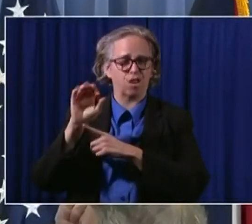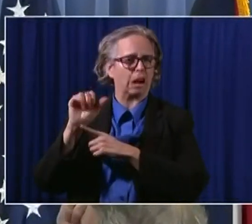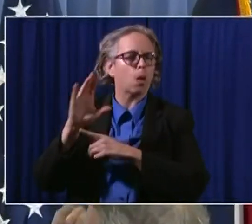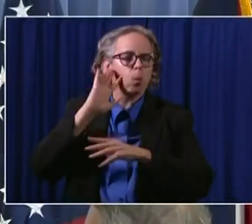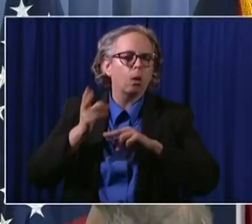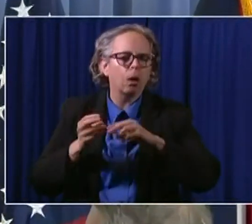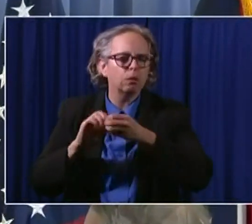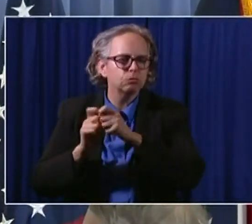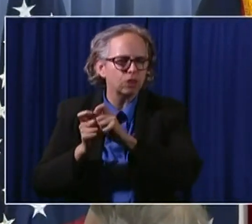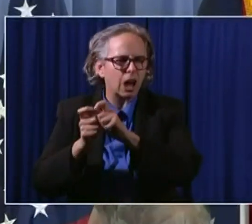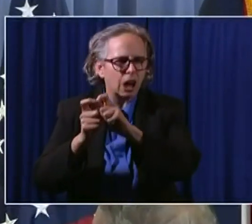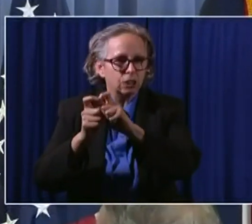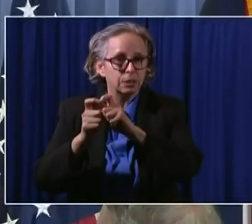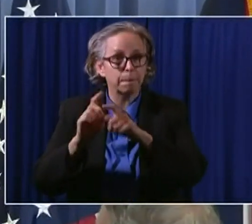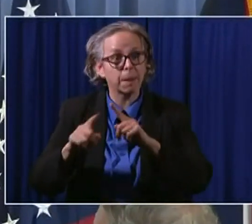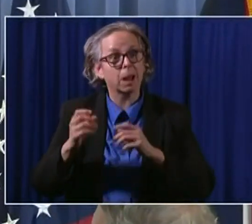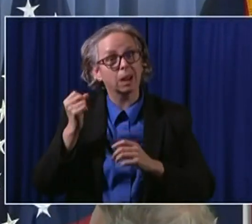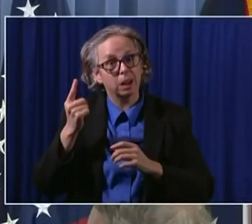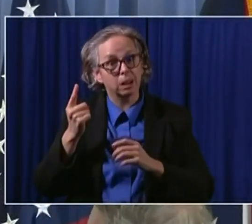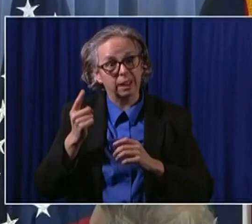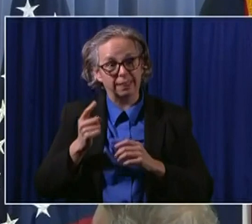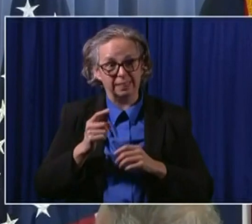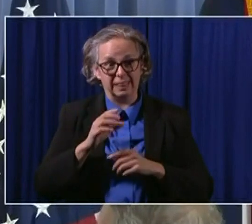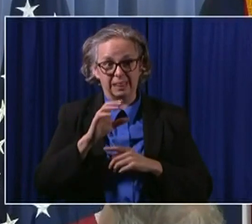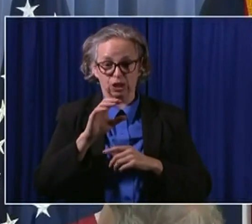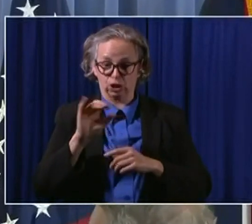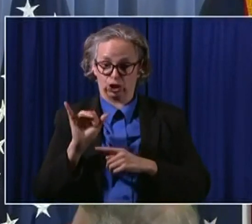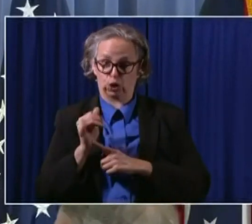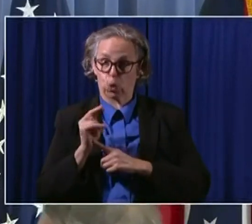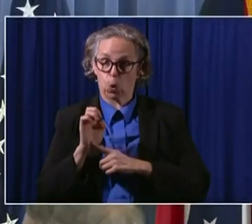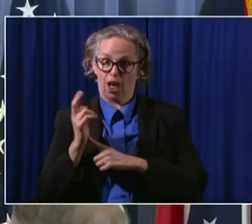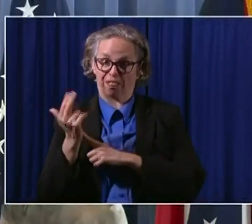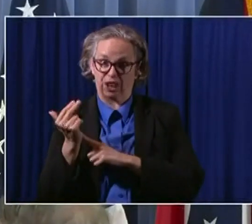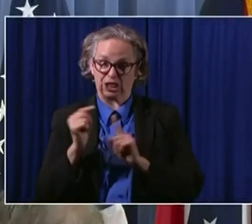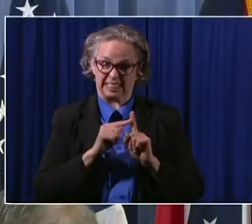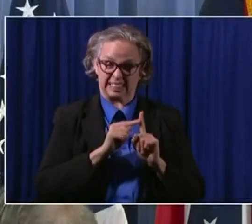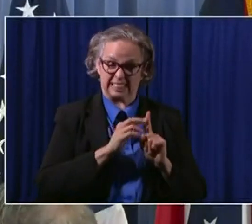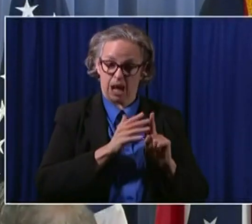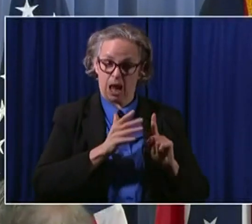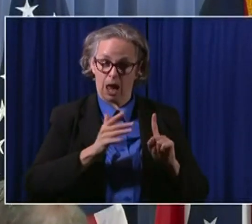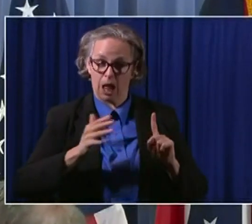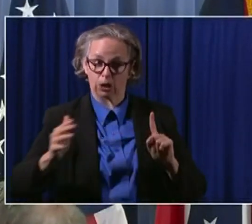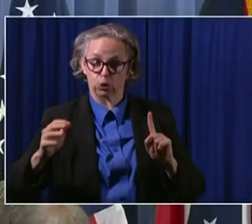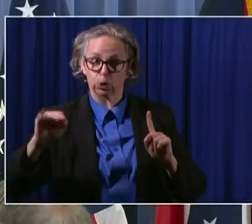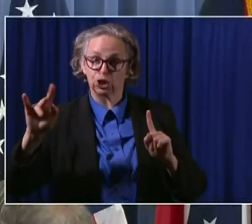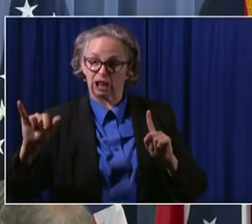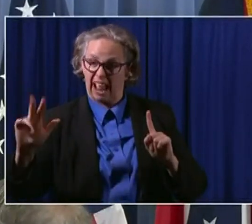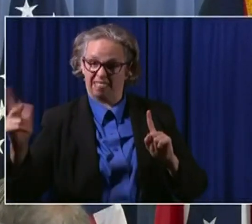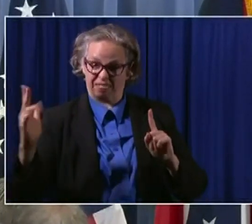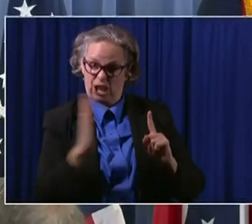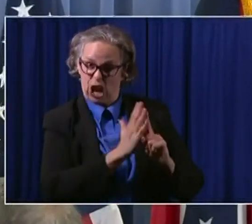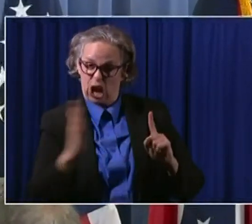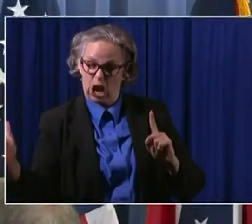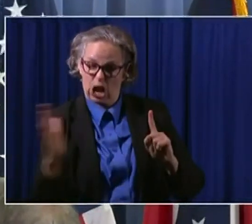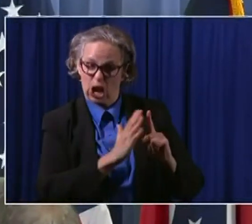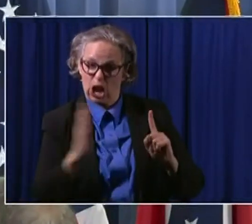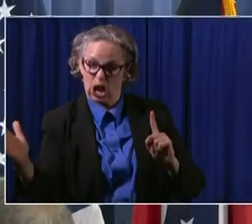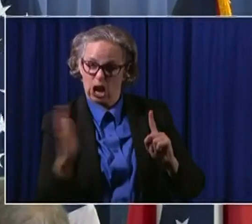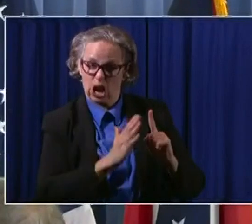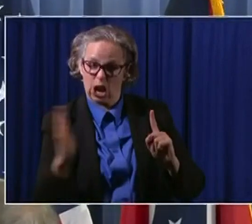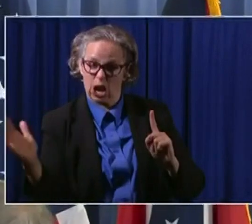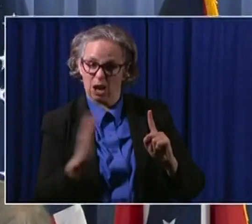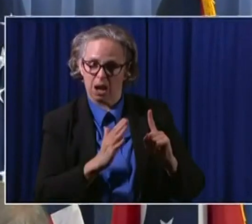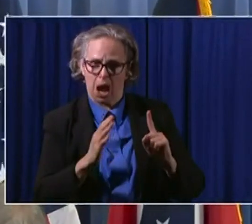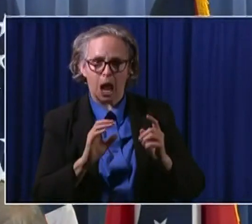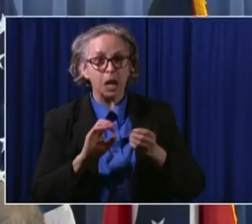increasing from June 13th to July 3rd. And what I would point out on these numbers,